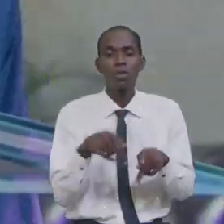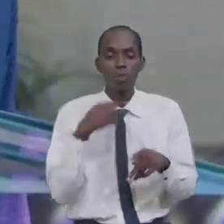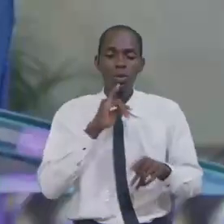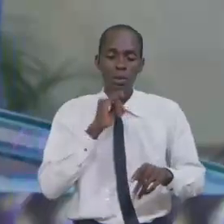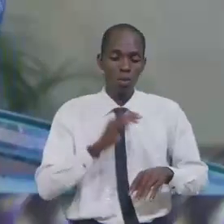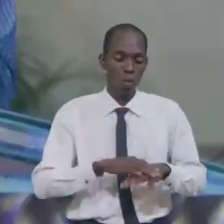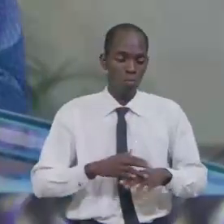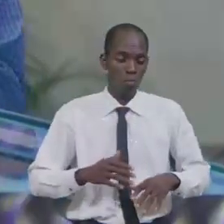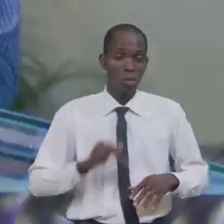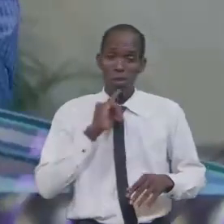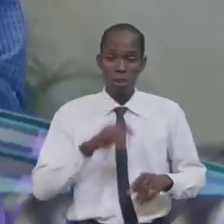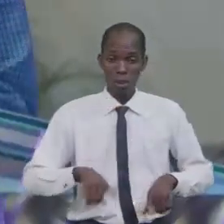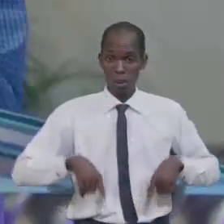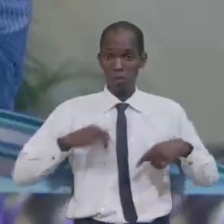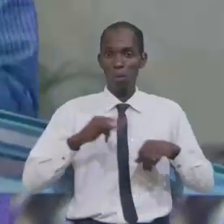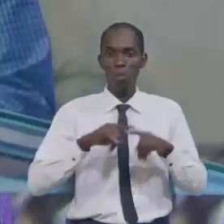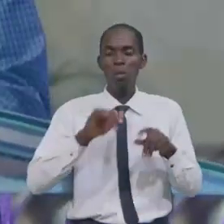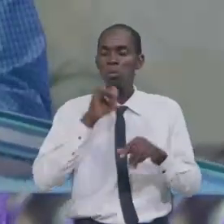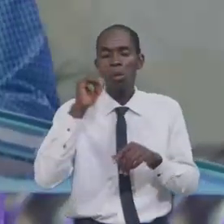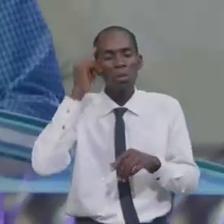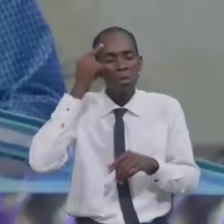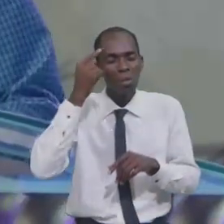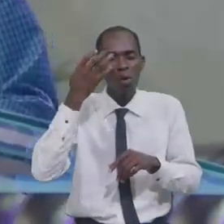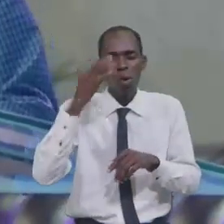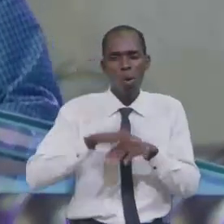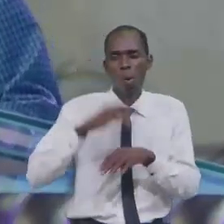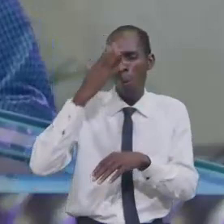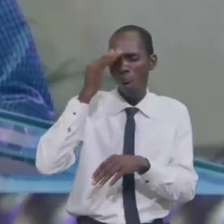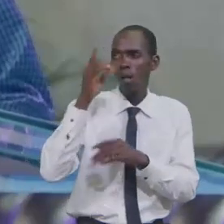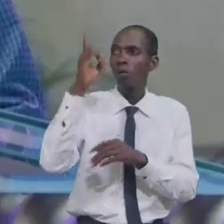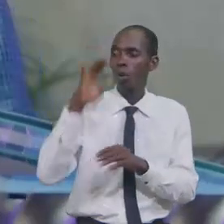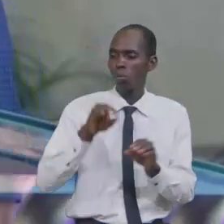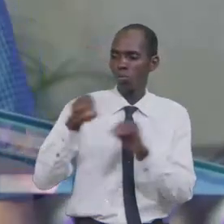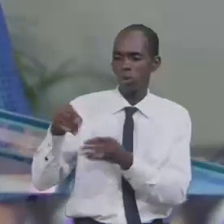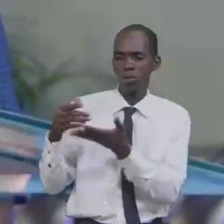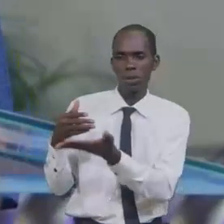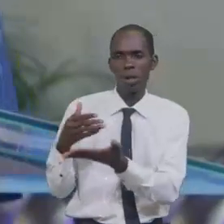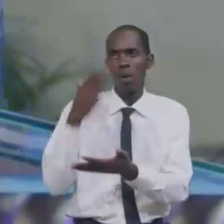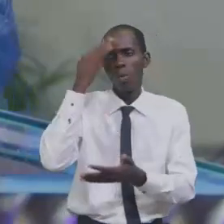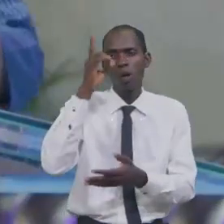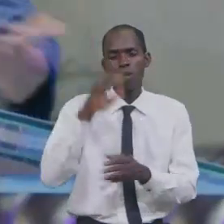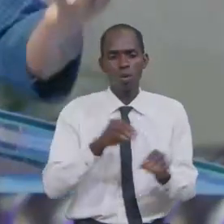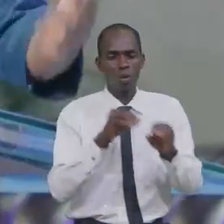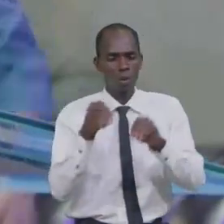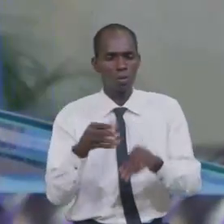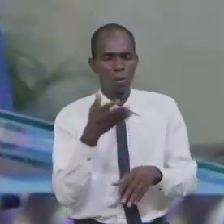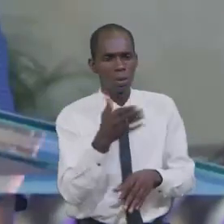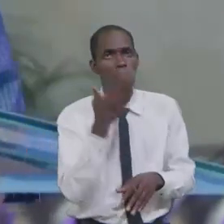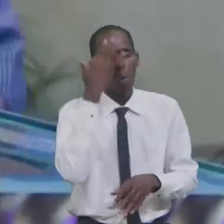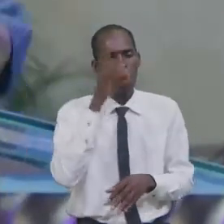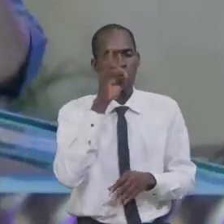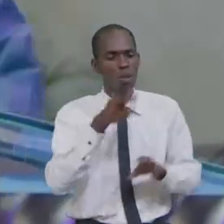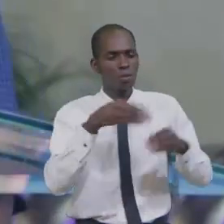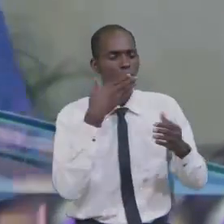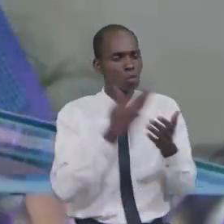him, why God put him here, why God gave him a good brain, why God